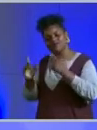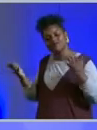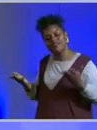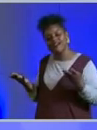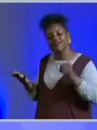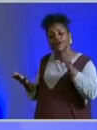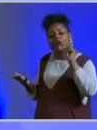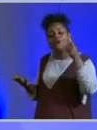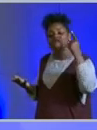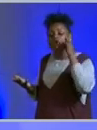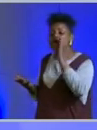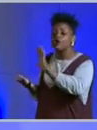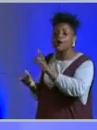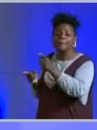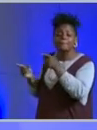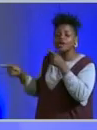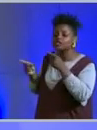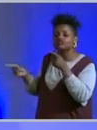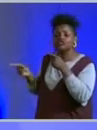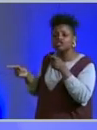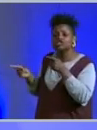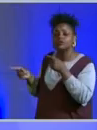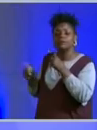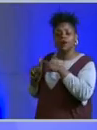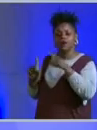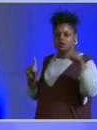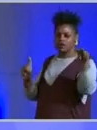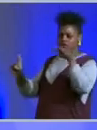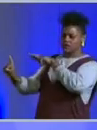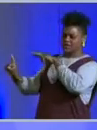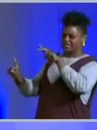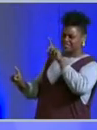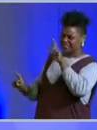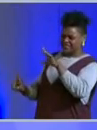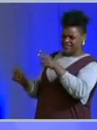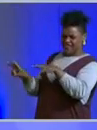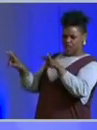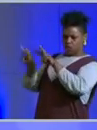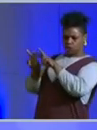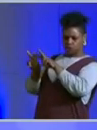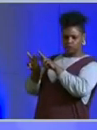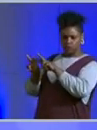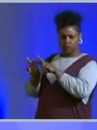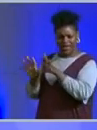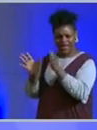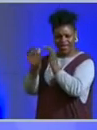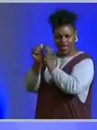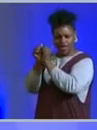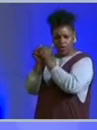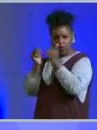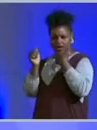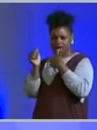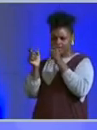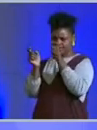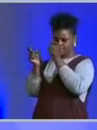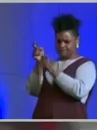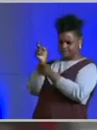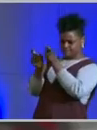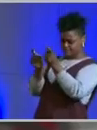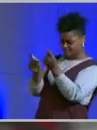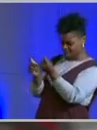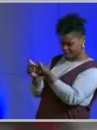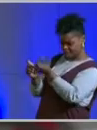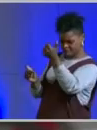but really a viewpoint for DC values, which is that we need to be focused on how we can effectively eradicate family homelessness.